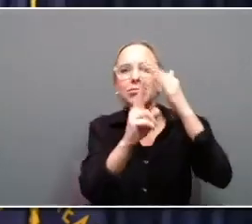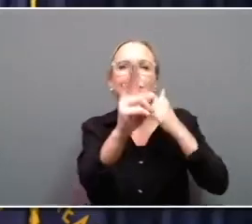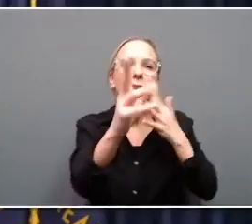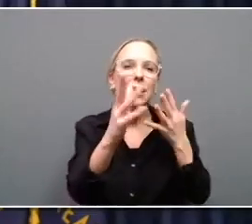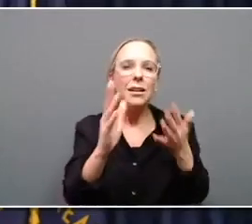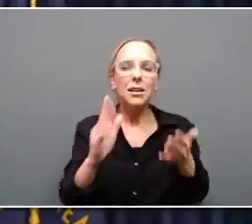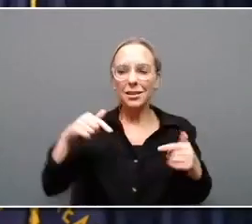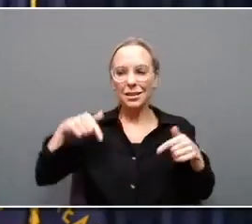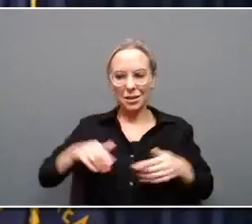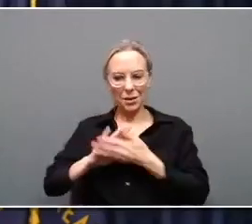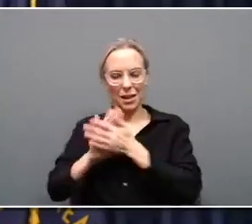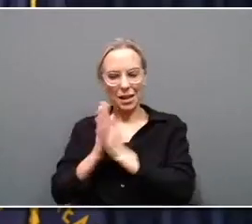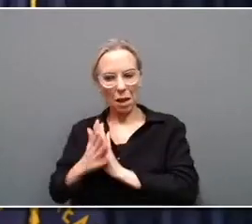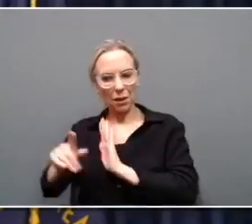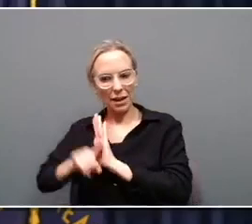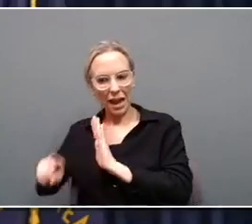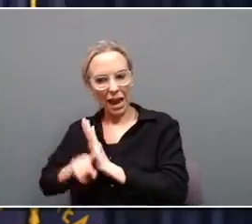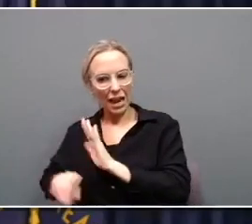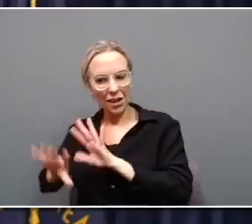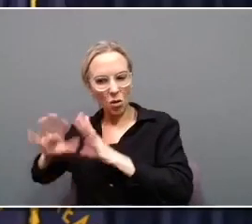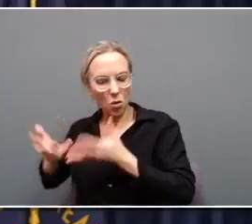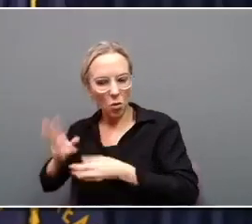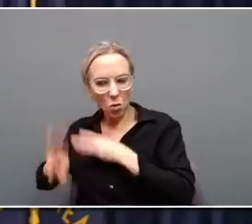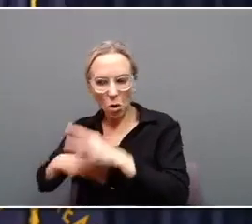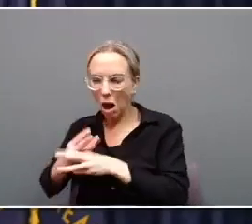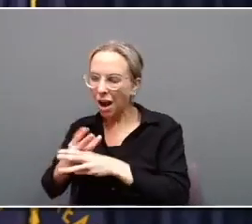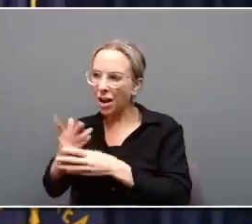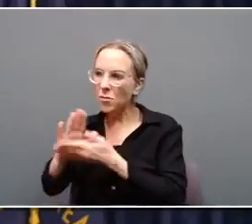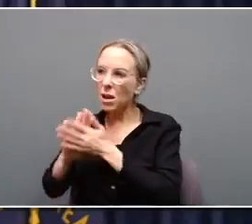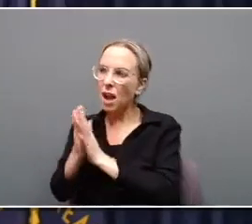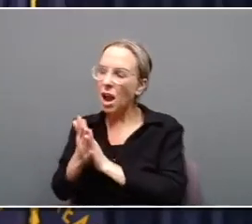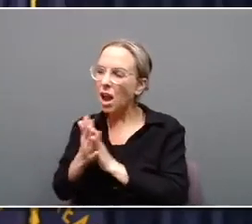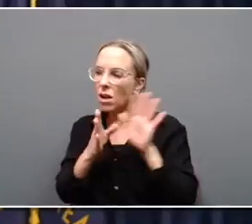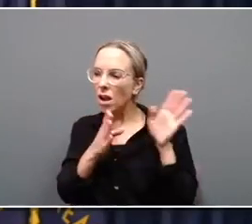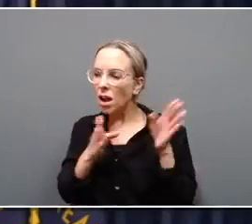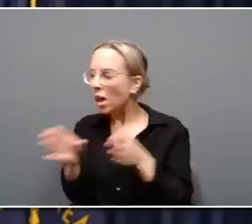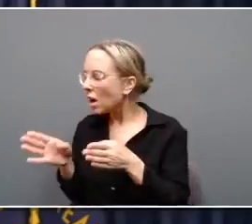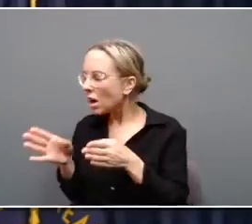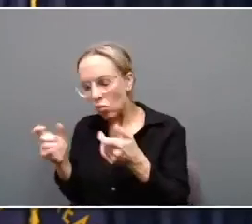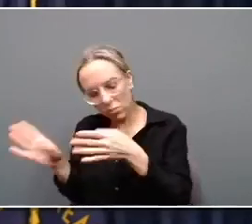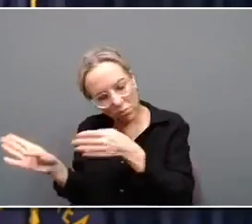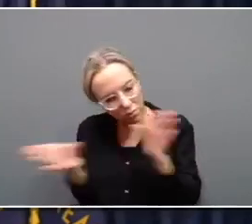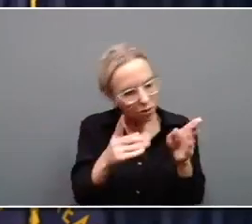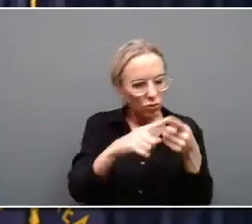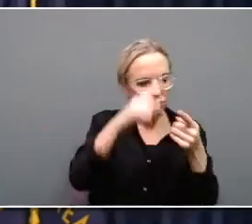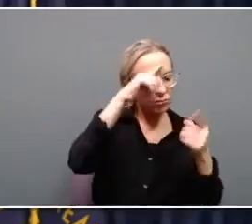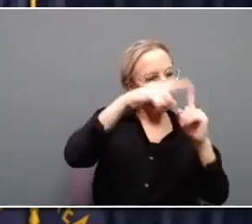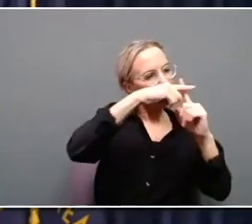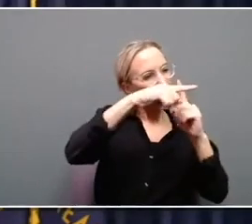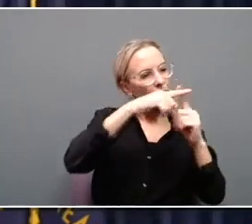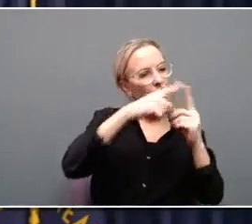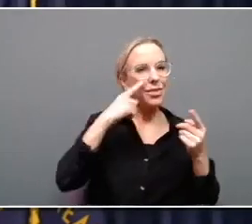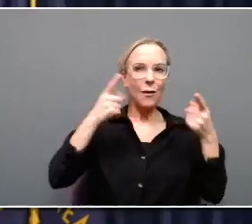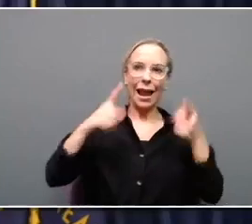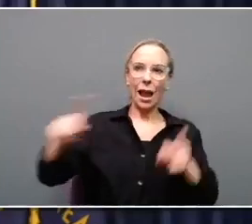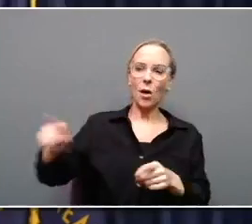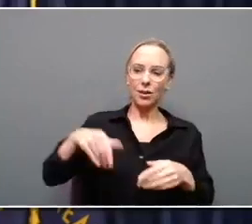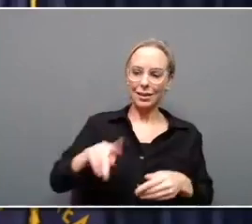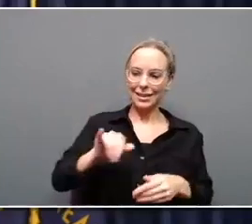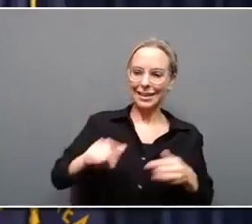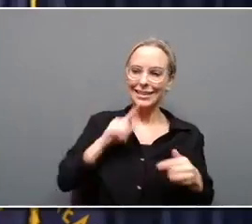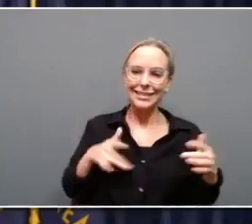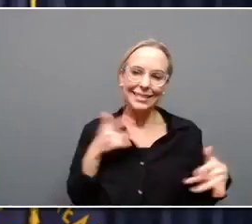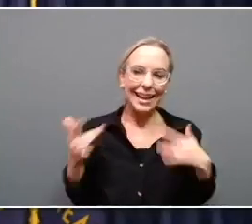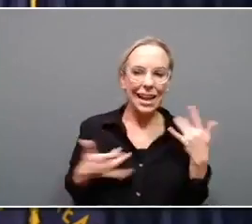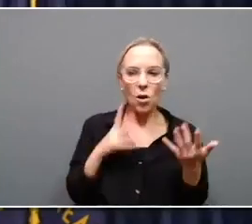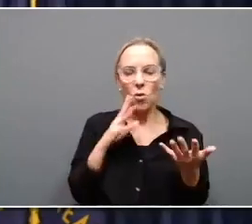society where our country has gotten. They believe what's happening right now in Kentucky is exciting and it's going to create better lives